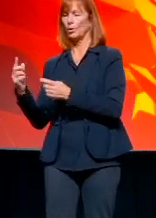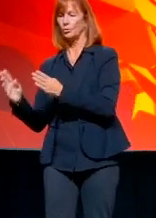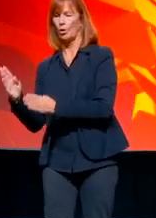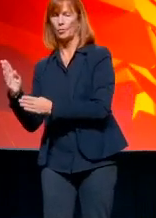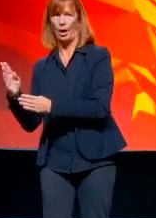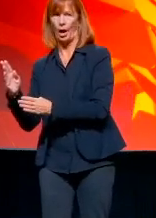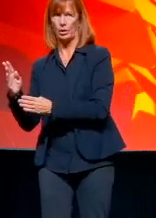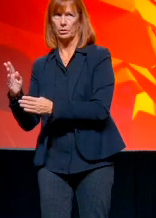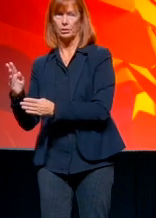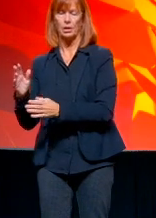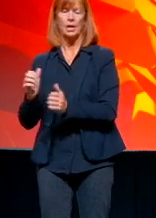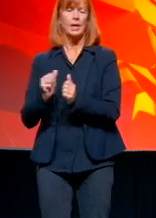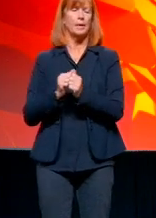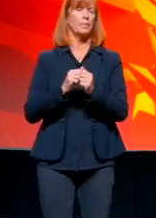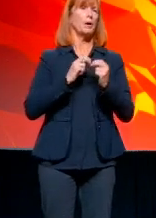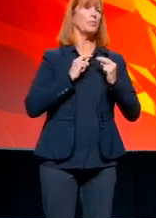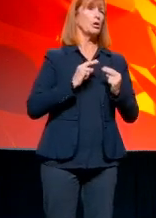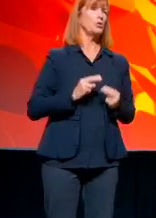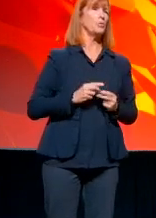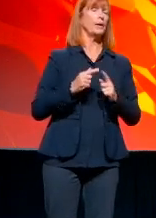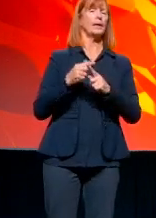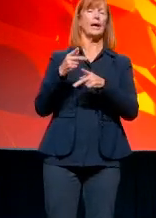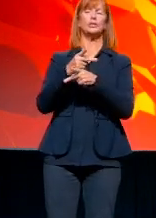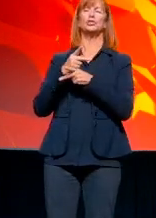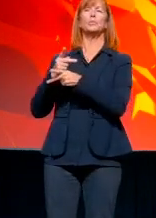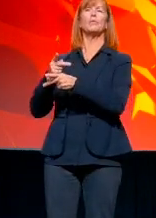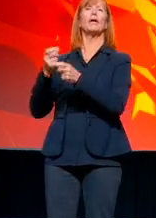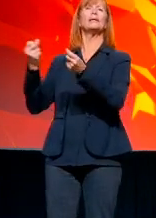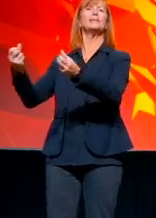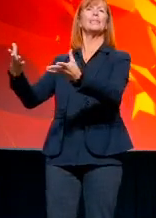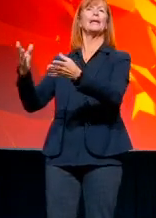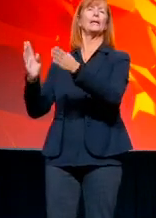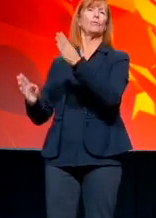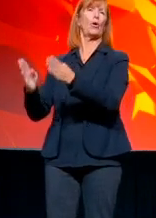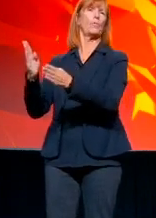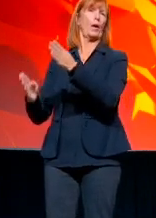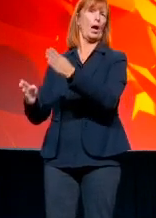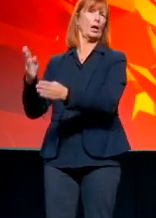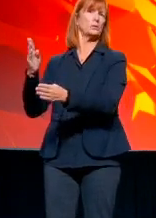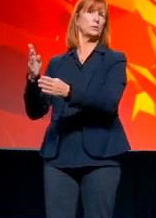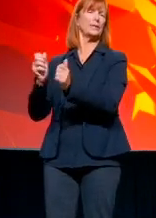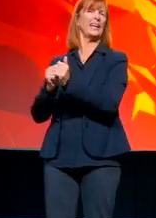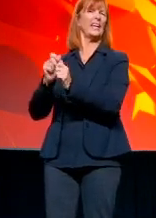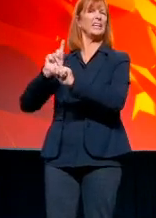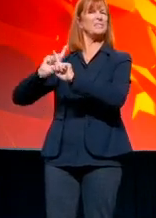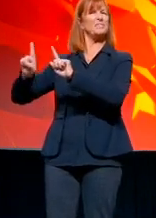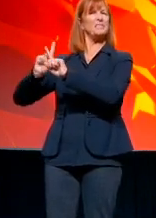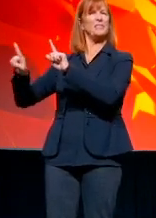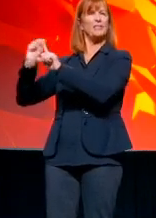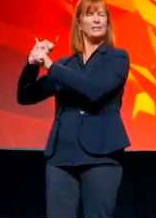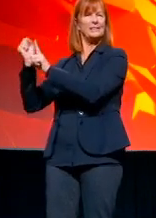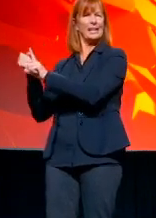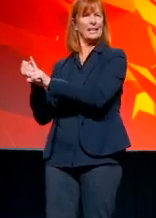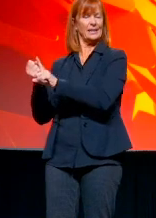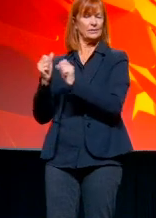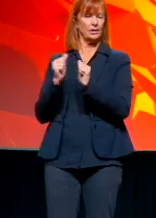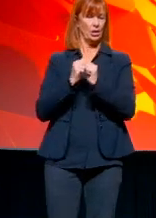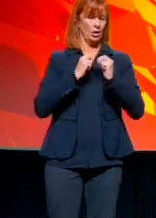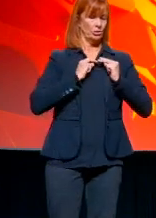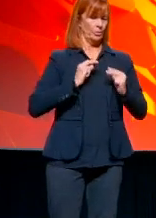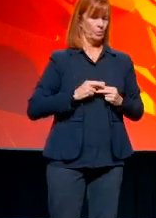rather the human can supervise a fleet of robots deploying in a variety of settings. So to be able to do that, what